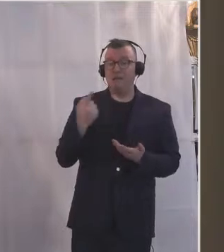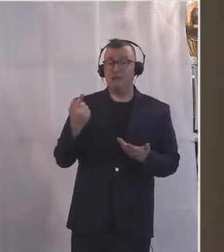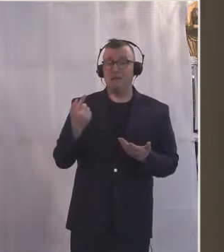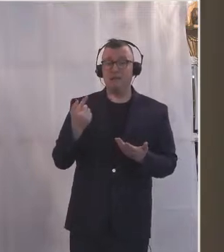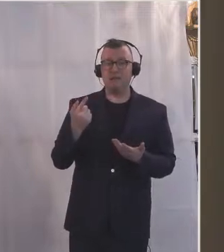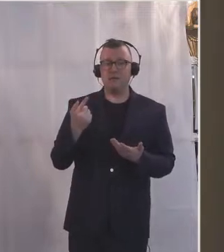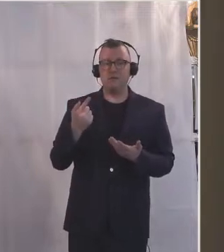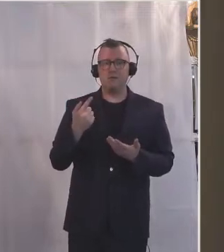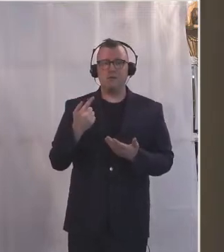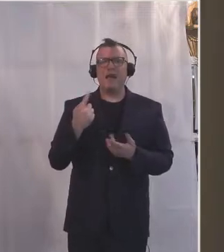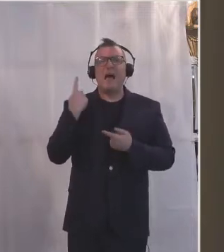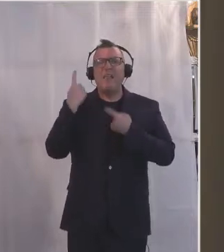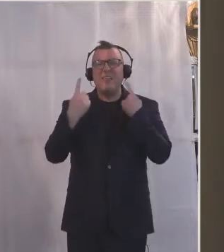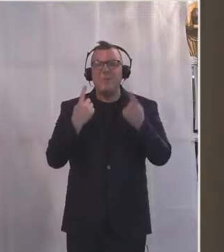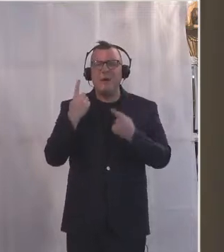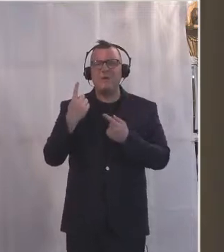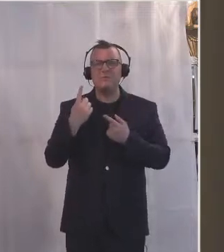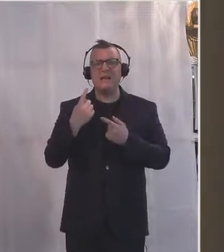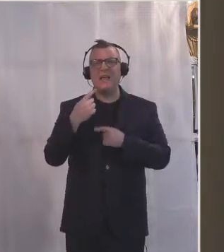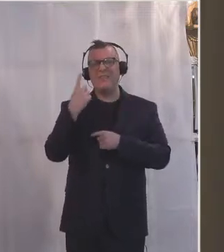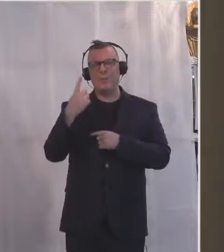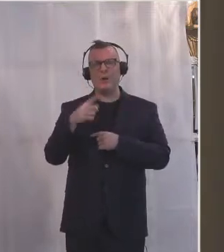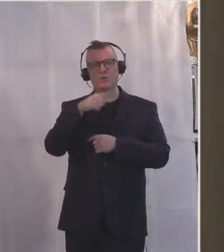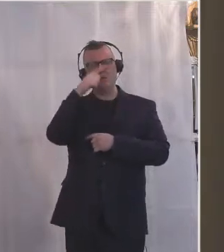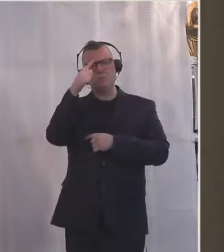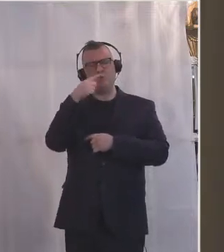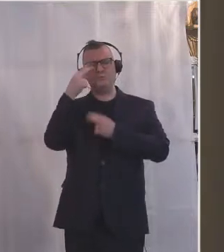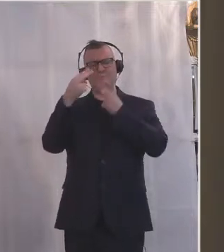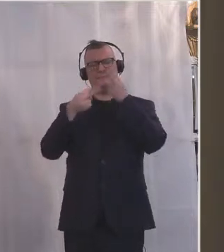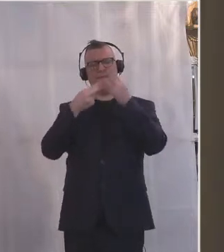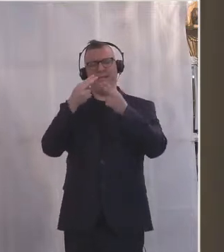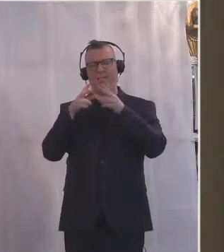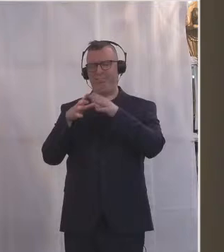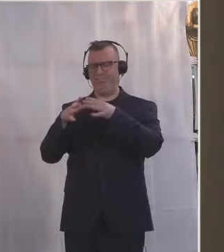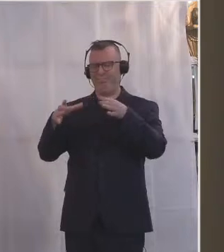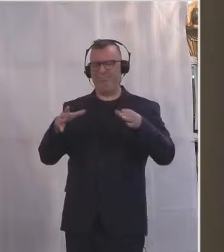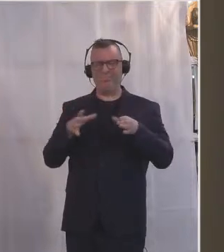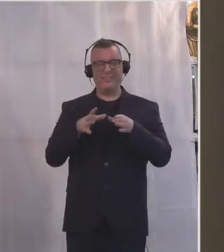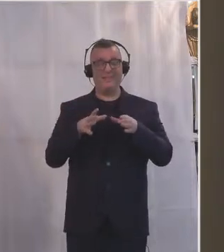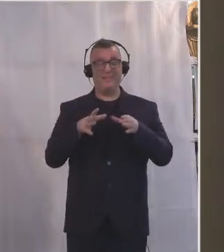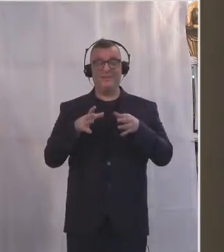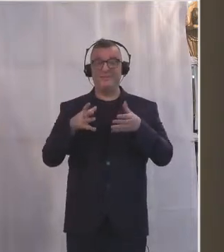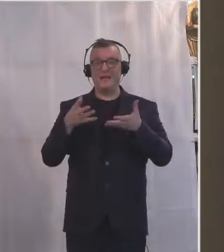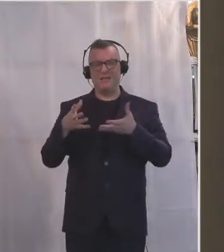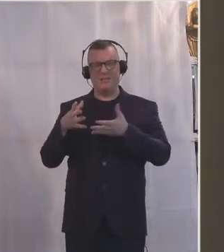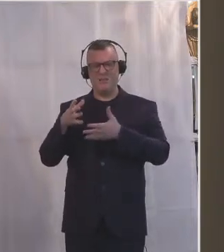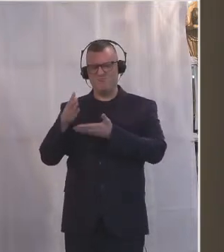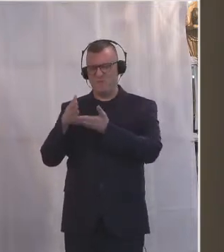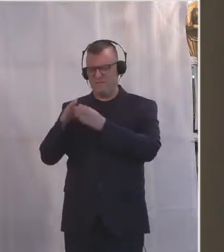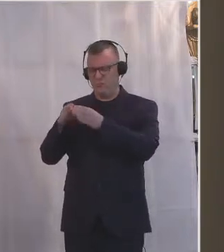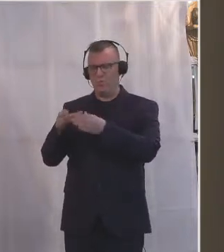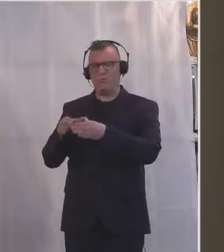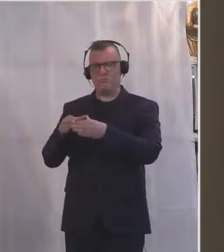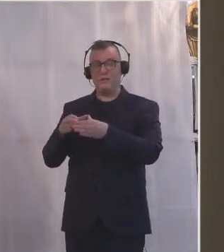the bread rolls at posh dinners. So today I go to lots and lots of posh dinners. I was at one